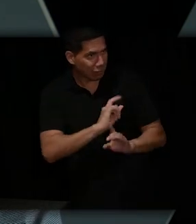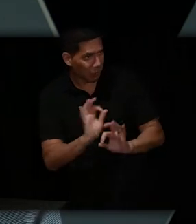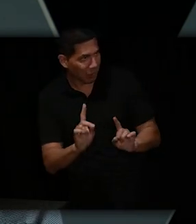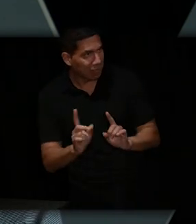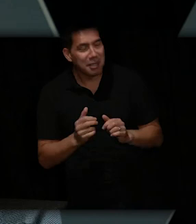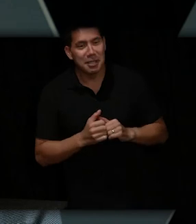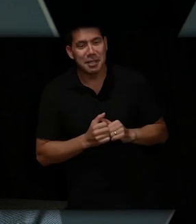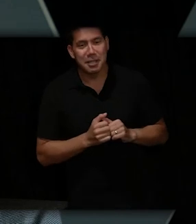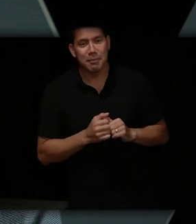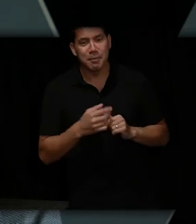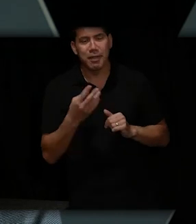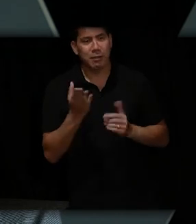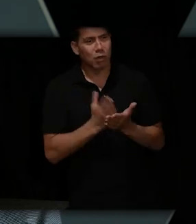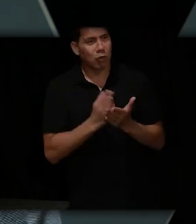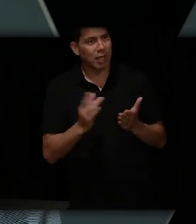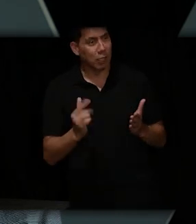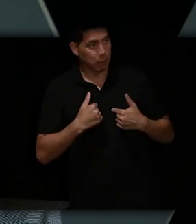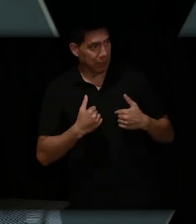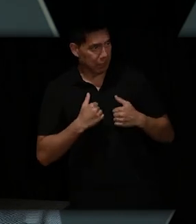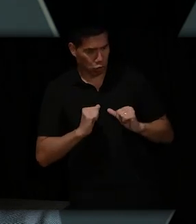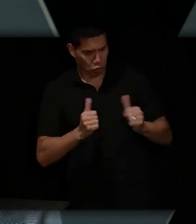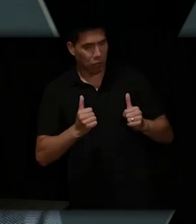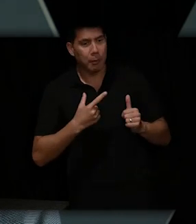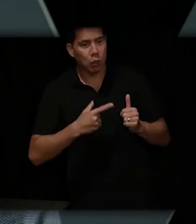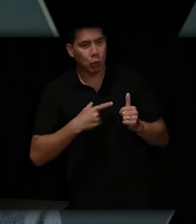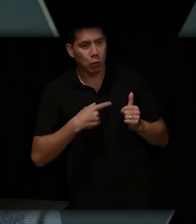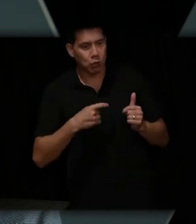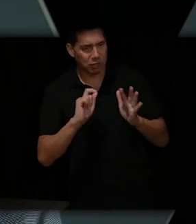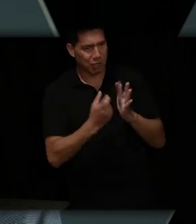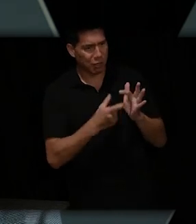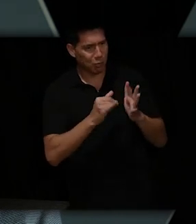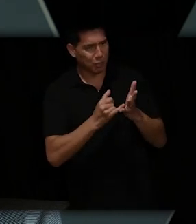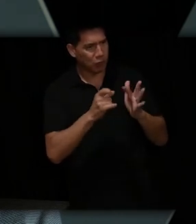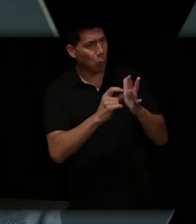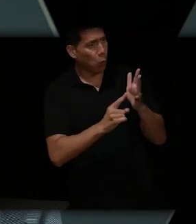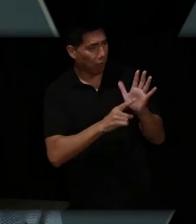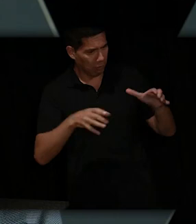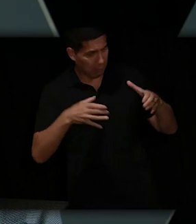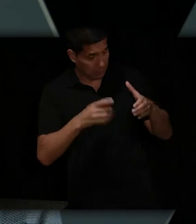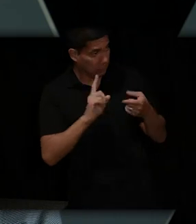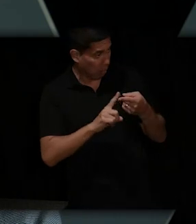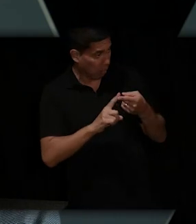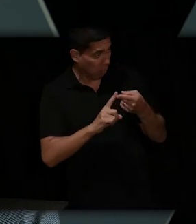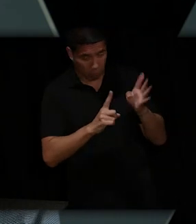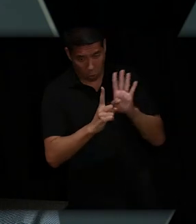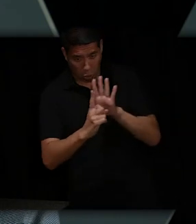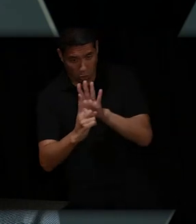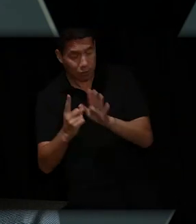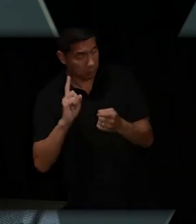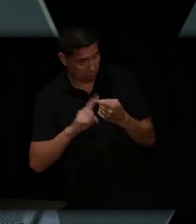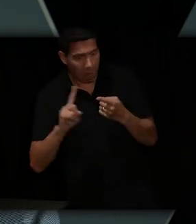It's sort of shocking to me. The press pool still exists. They still do what they used to do. But the president just